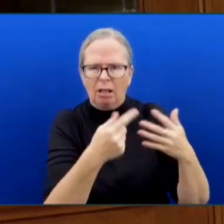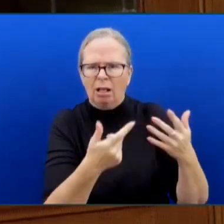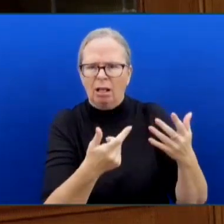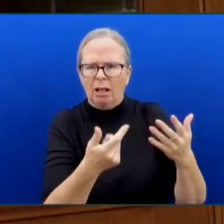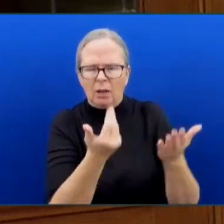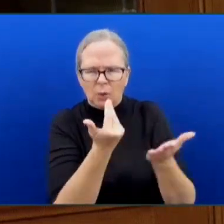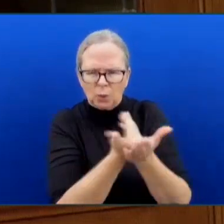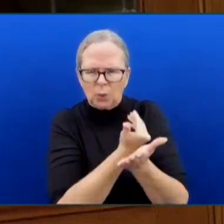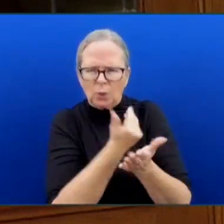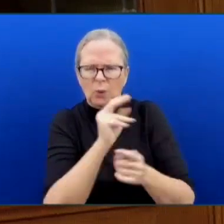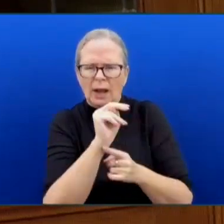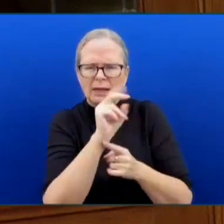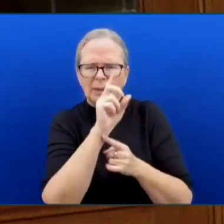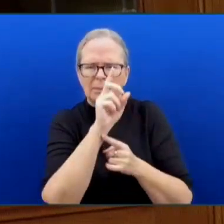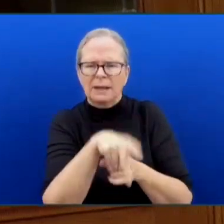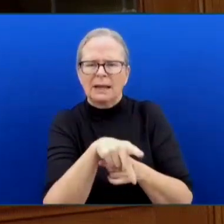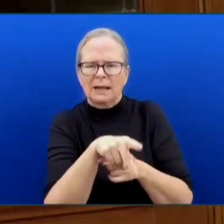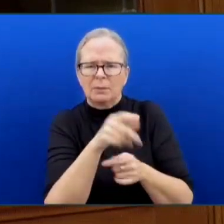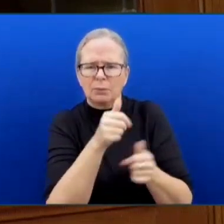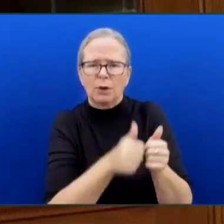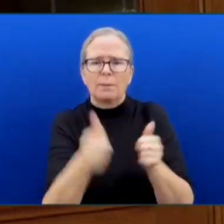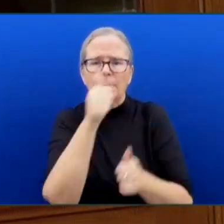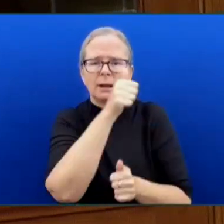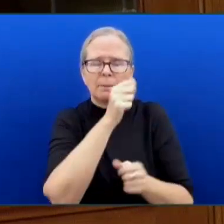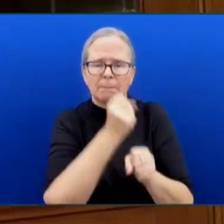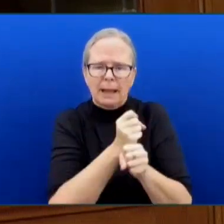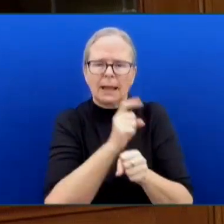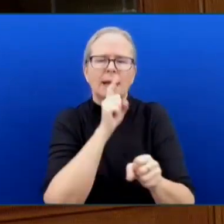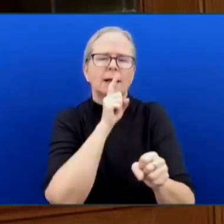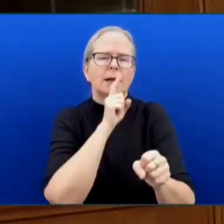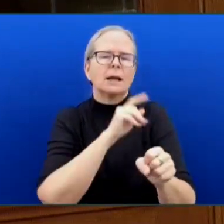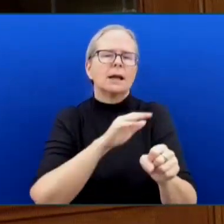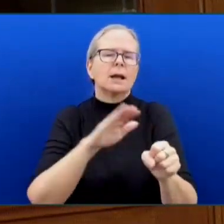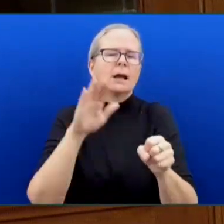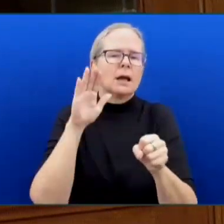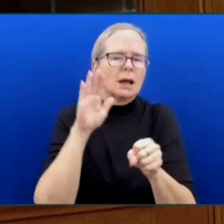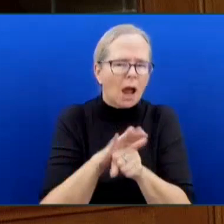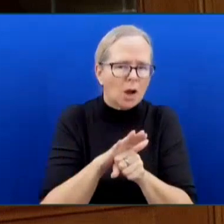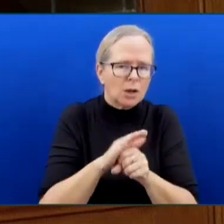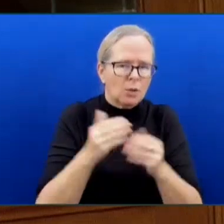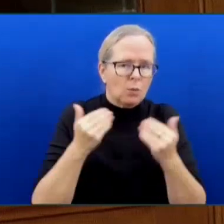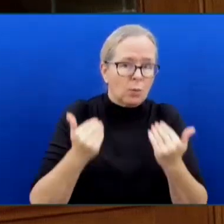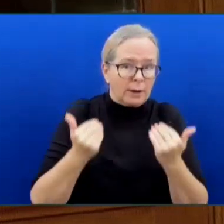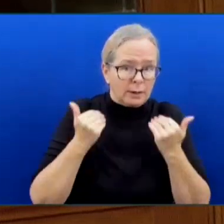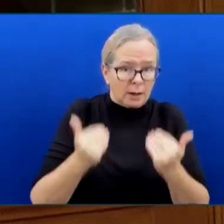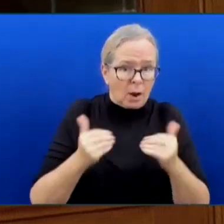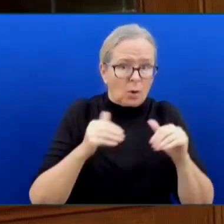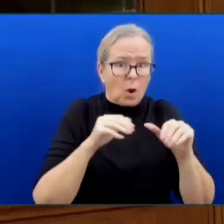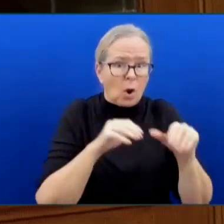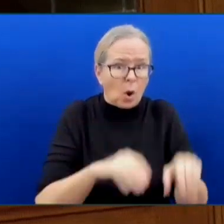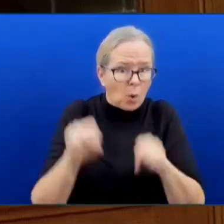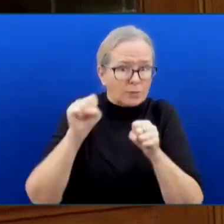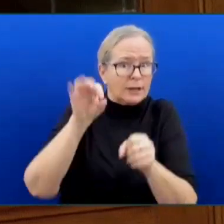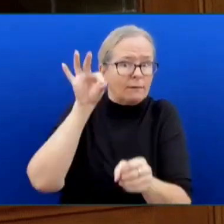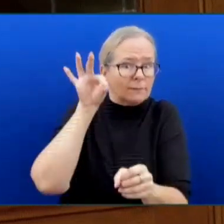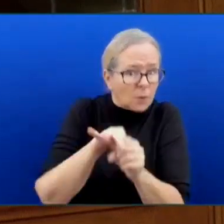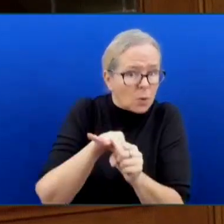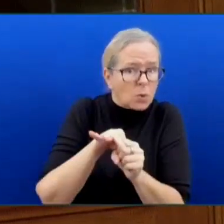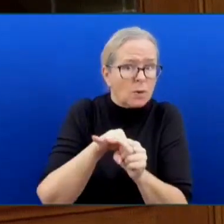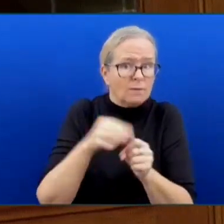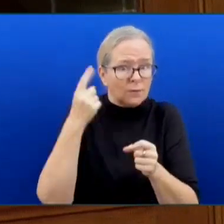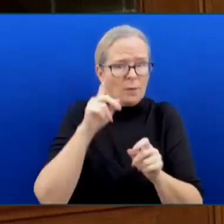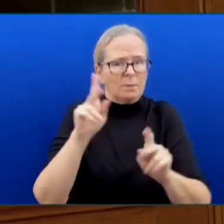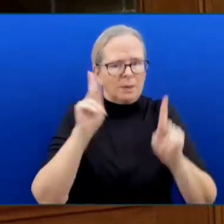now to holding a referendum on policing in Surrey, or will he continue the NDP's long-standing